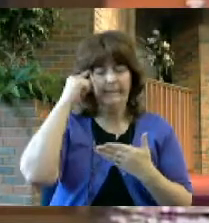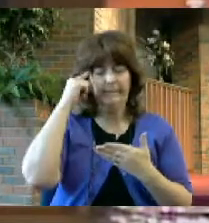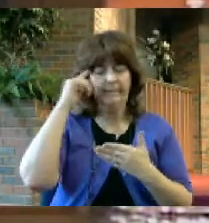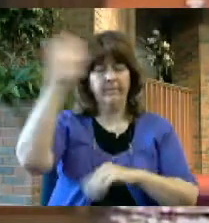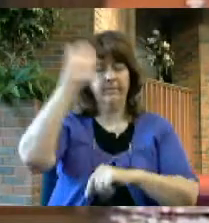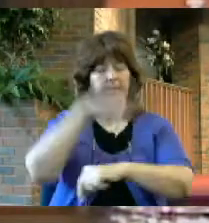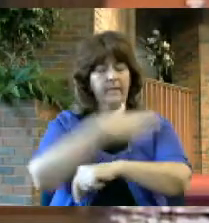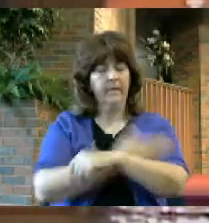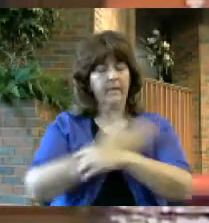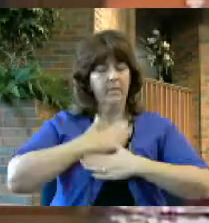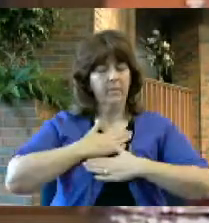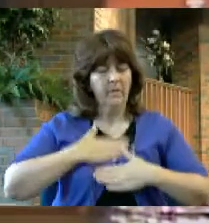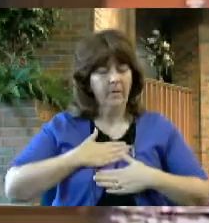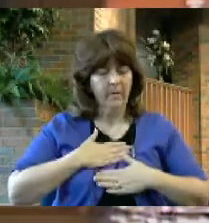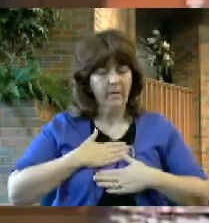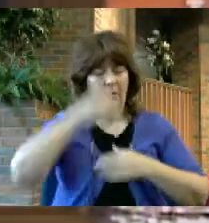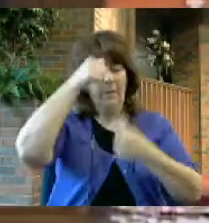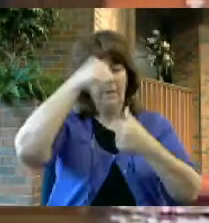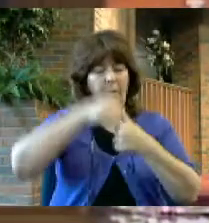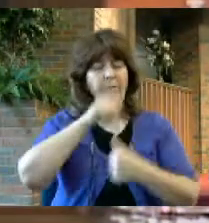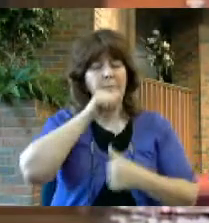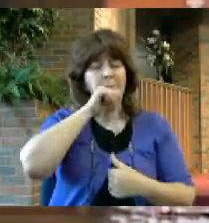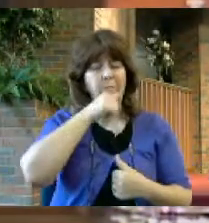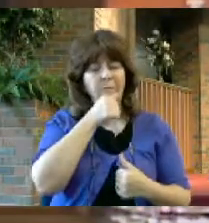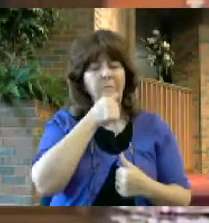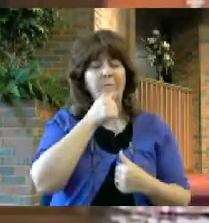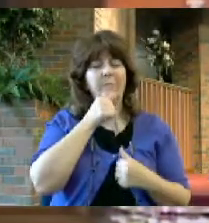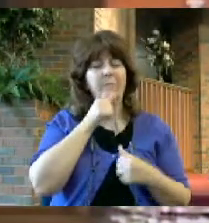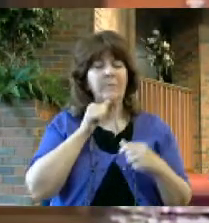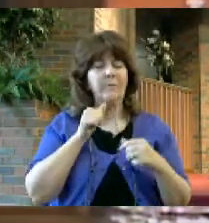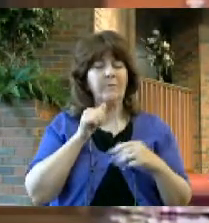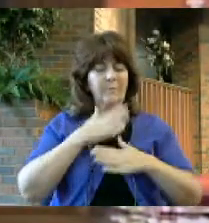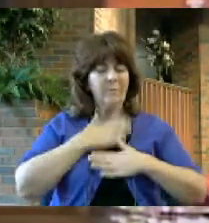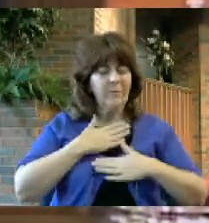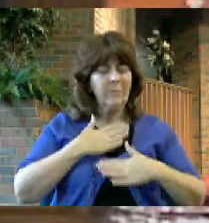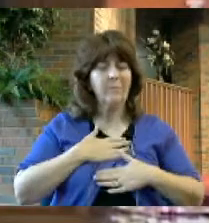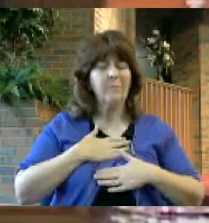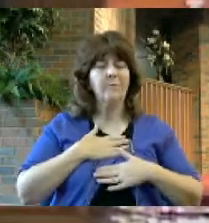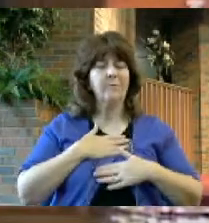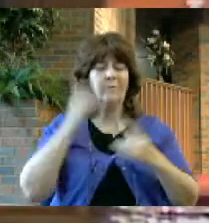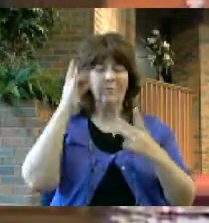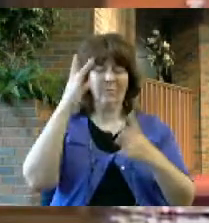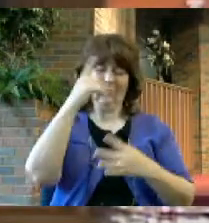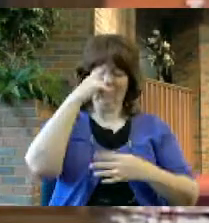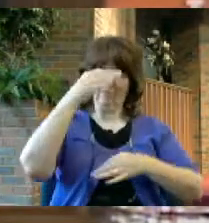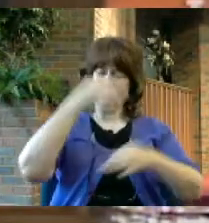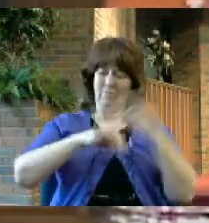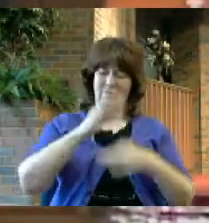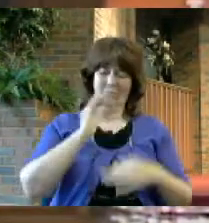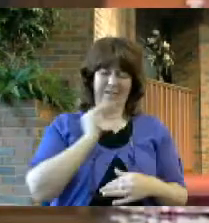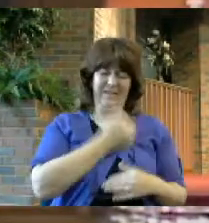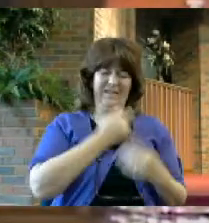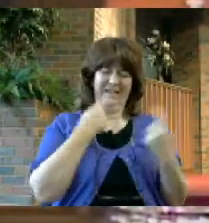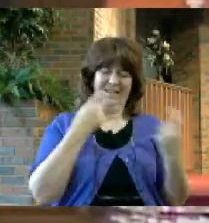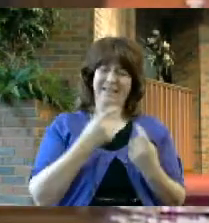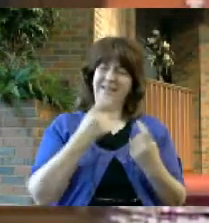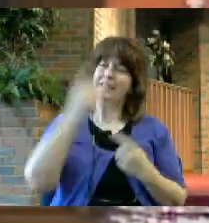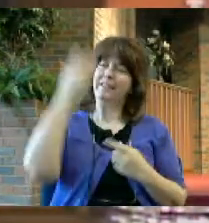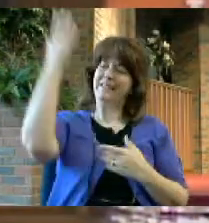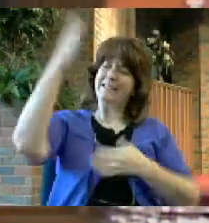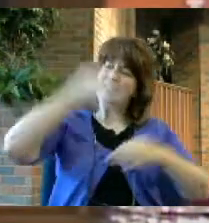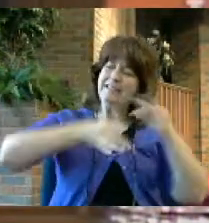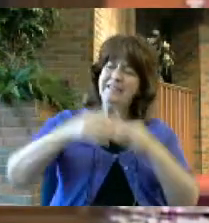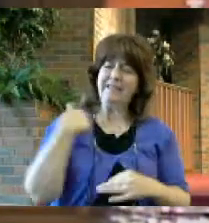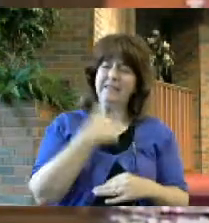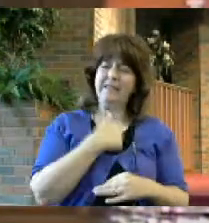remember the things he suffered in his body were what we deserved for our sins. and he took our place. In your son's name we pray,